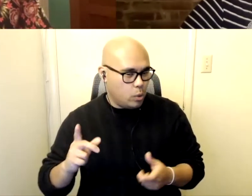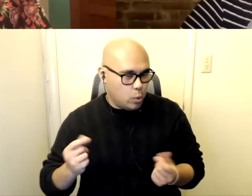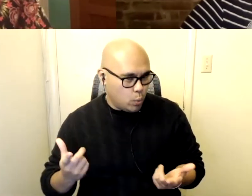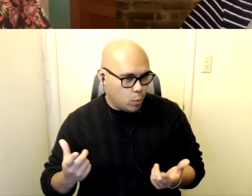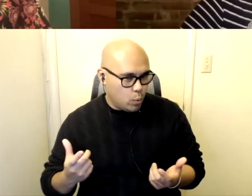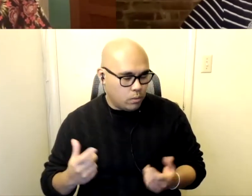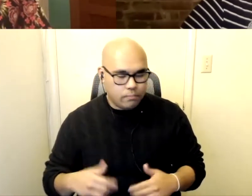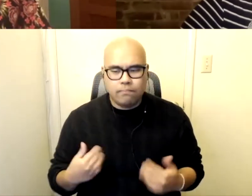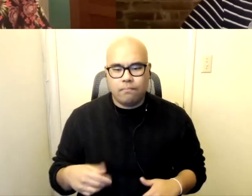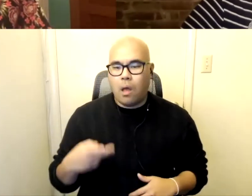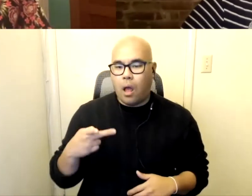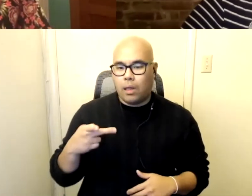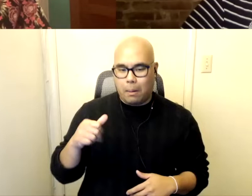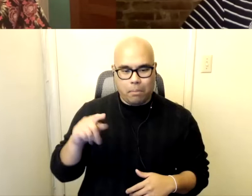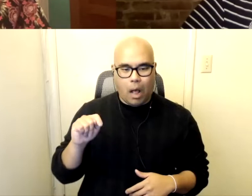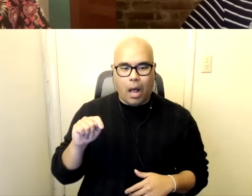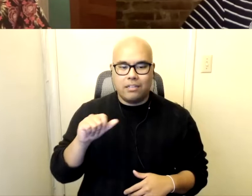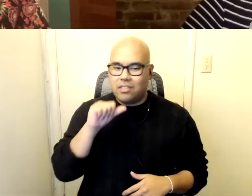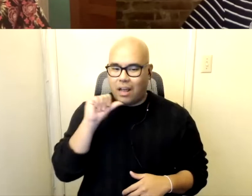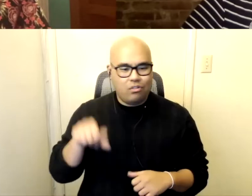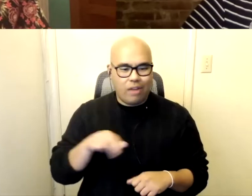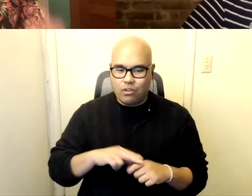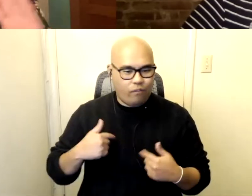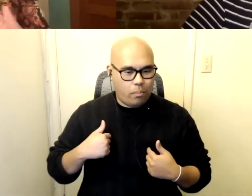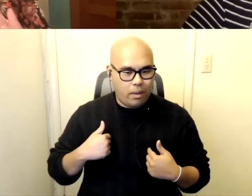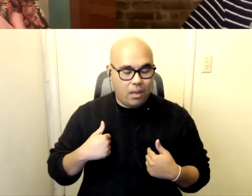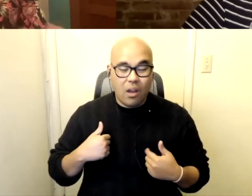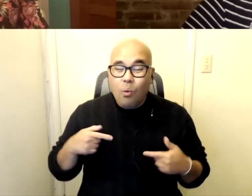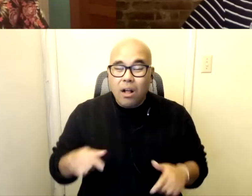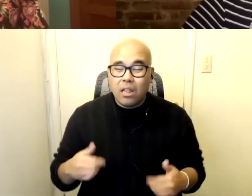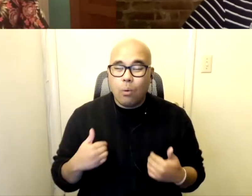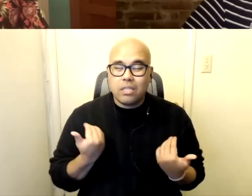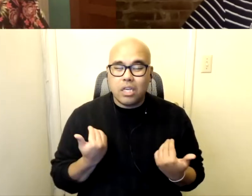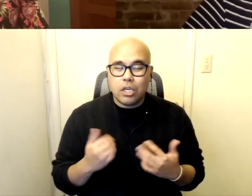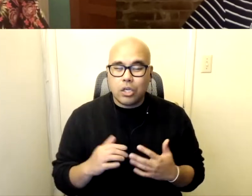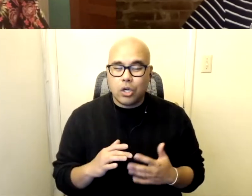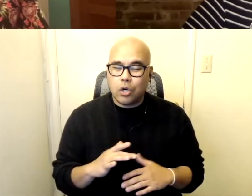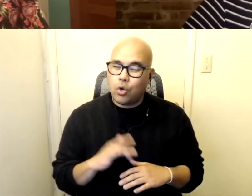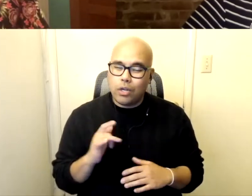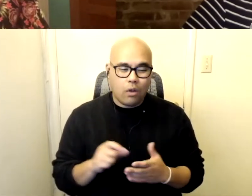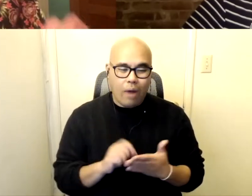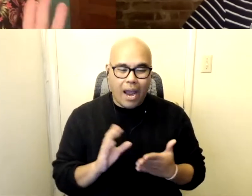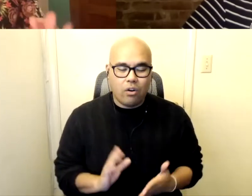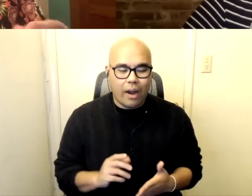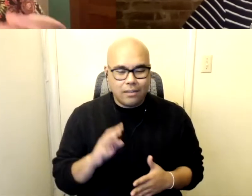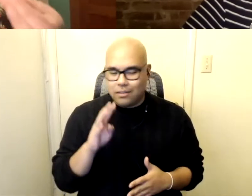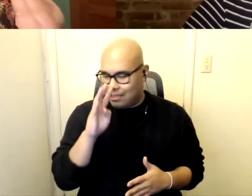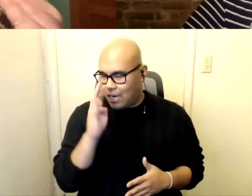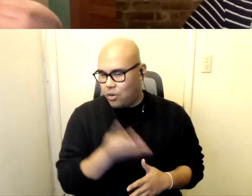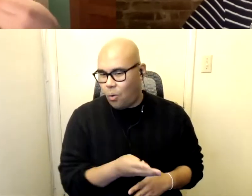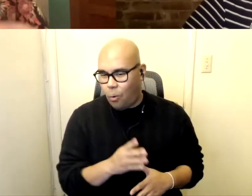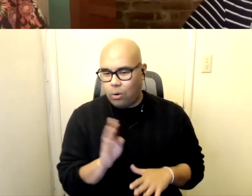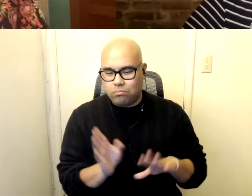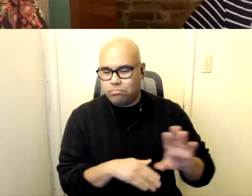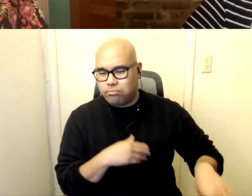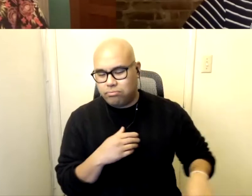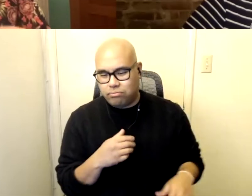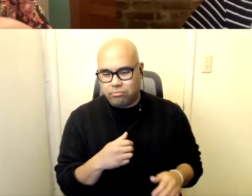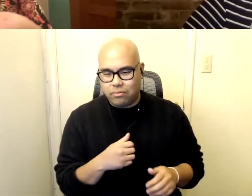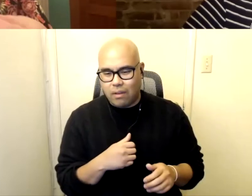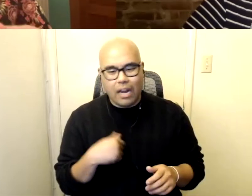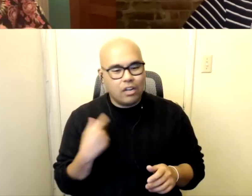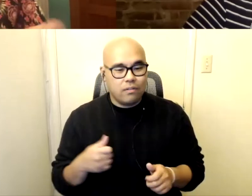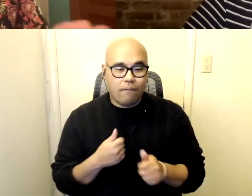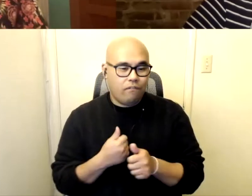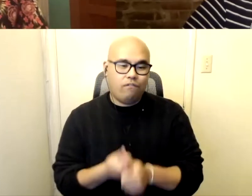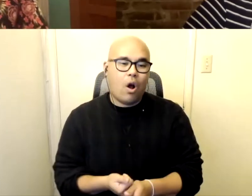me. So, as a young writer, I think I basically just avoided thinking about it, and my stories kind of followed the rhythms of daily